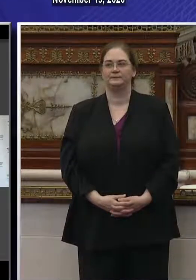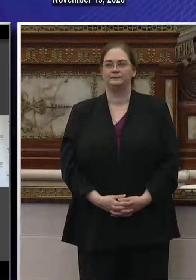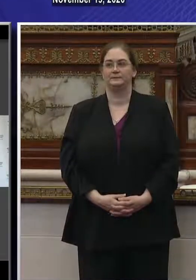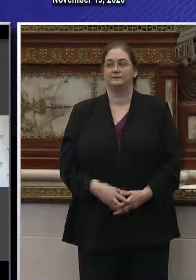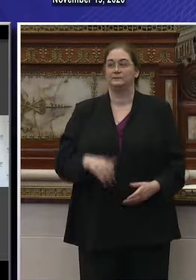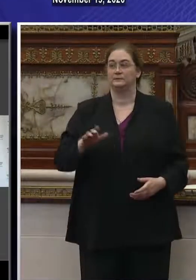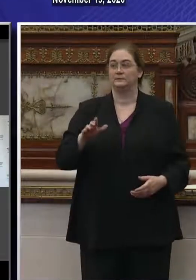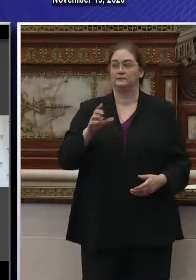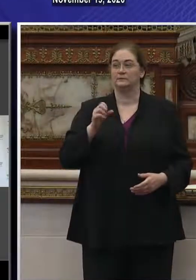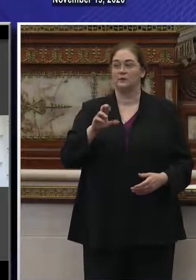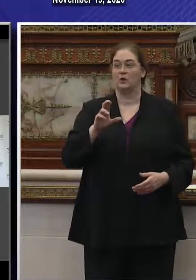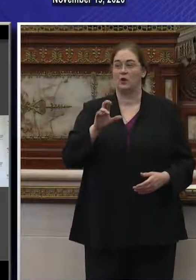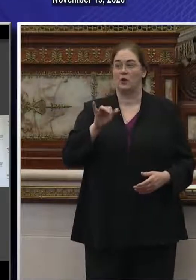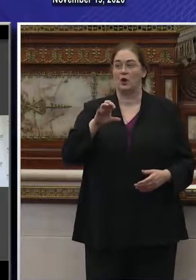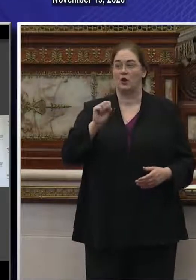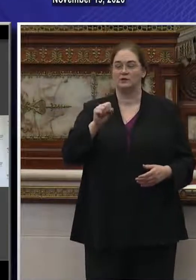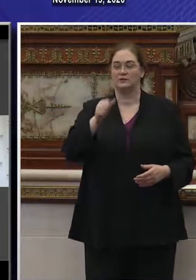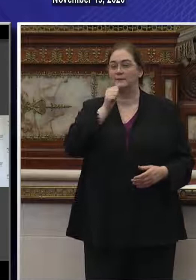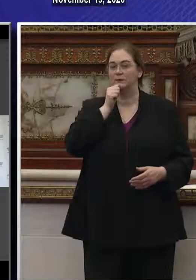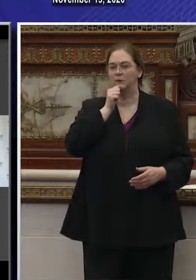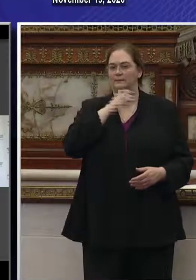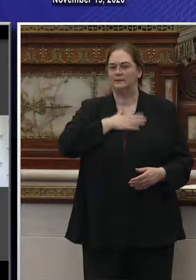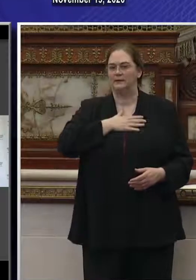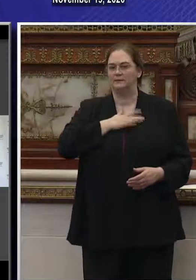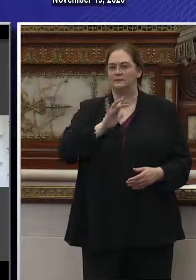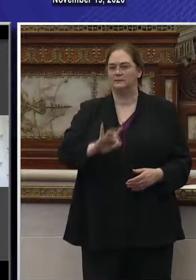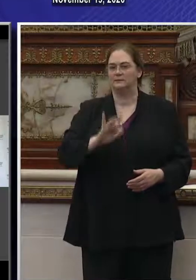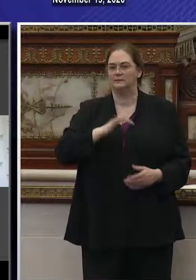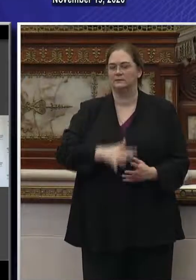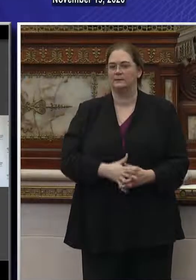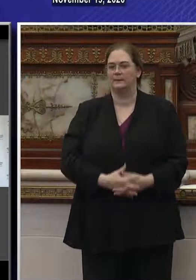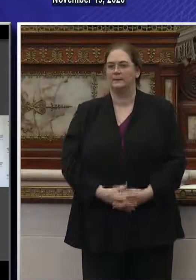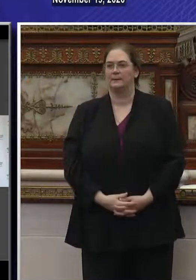Dr. Carnes, you're muted.